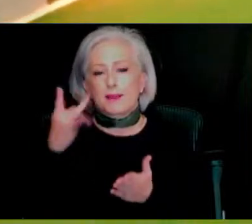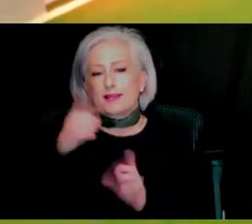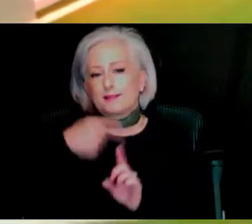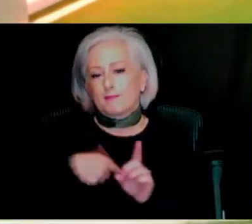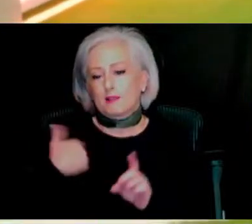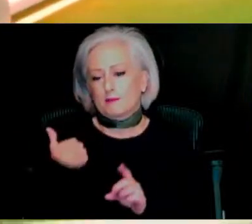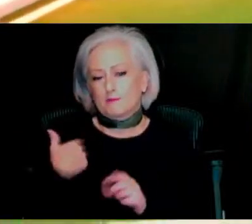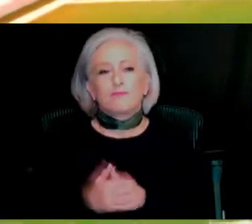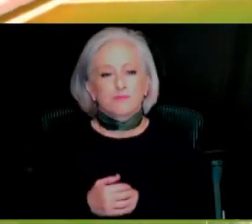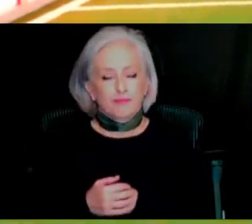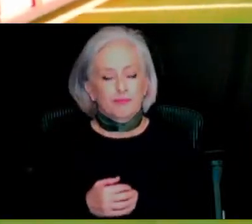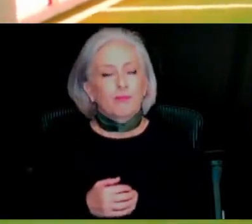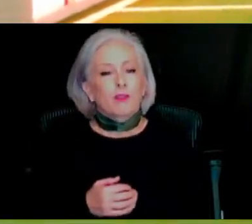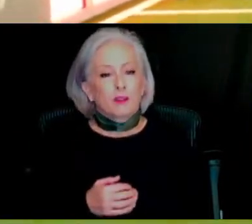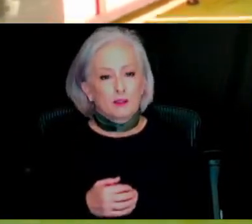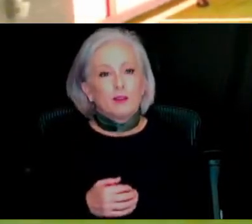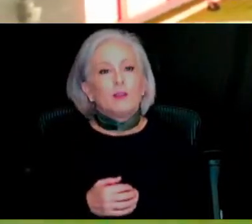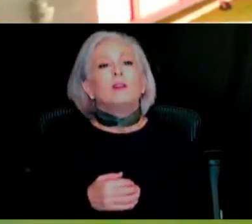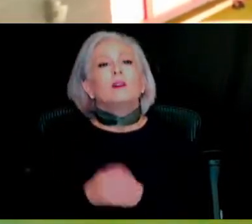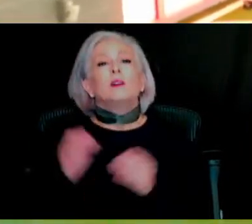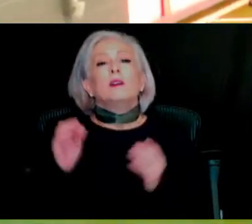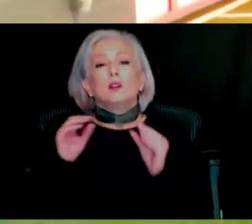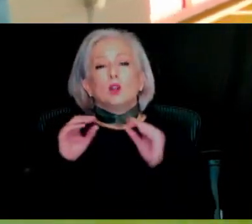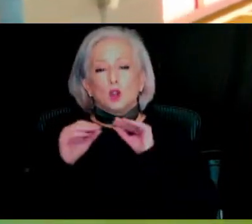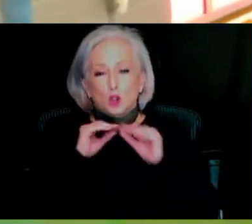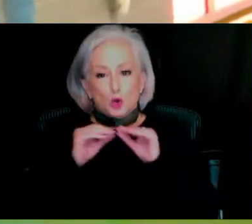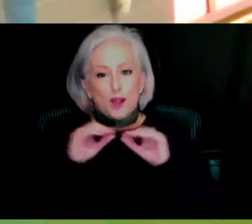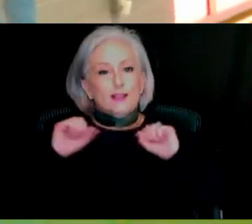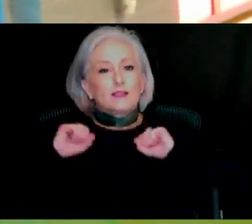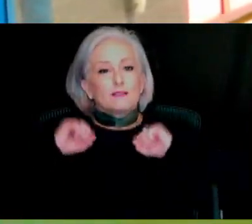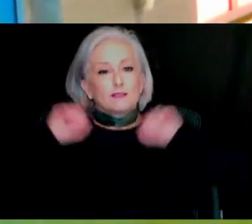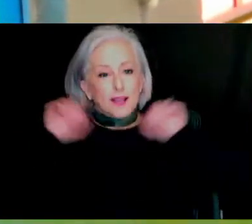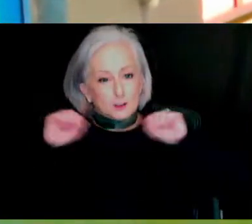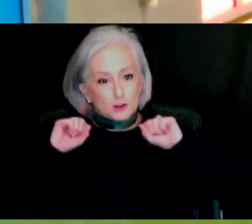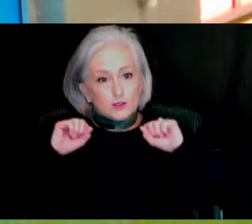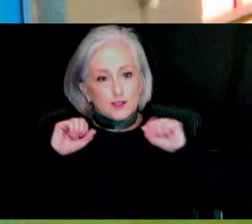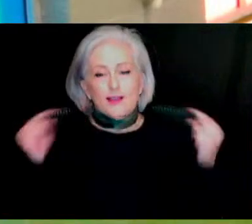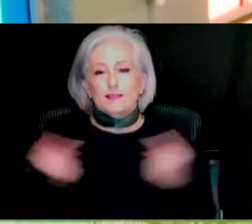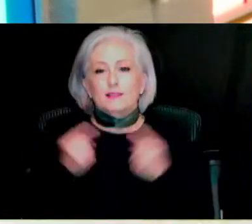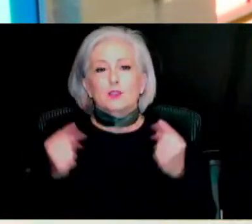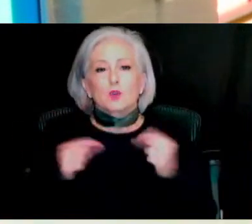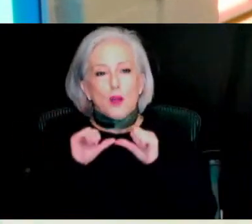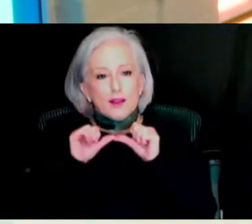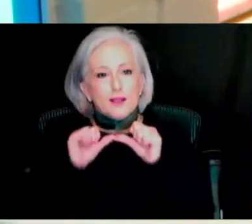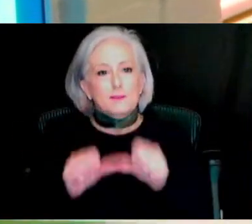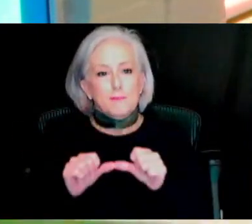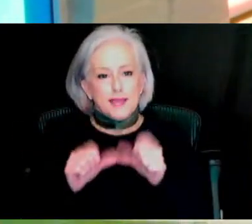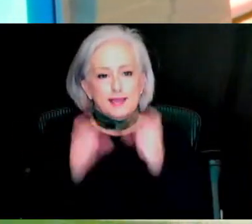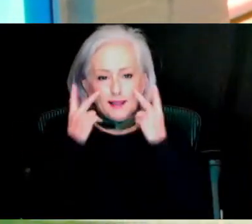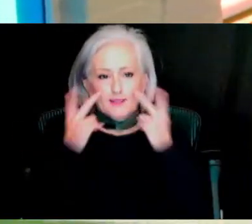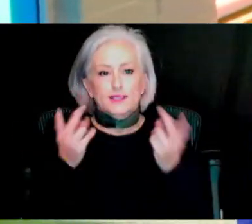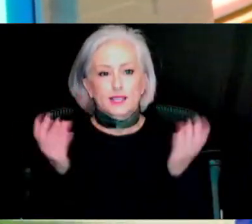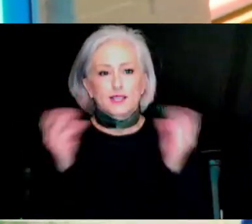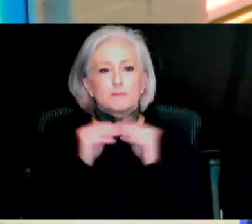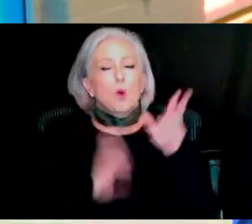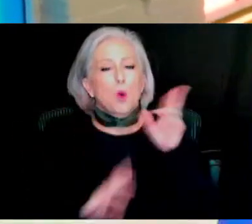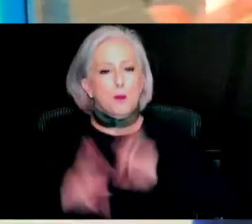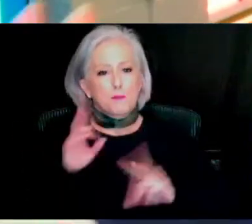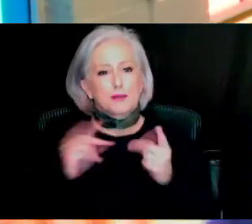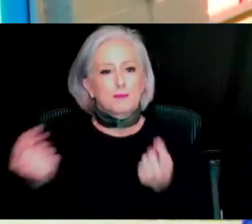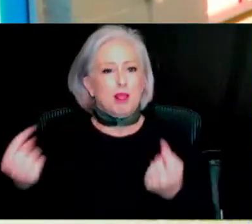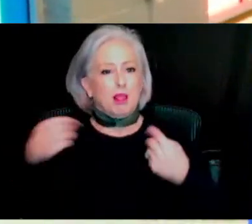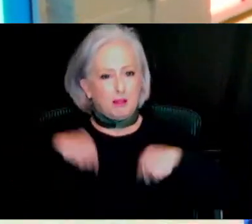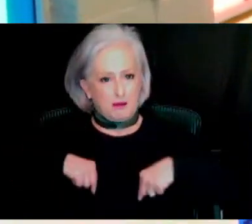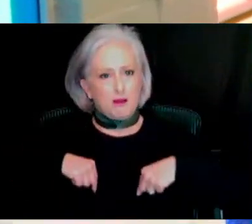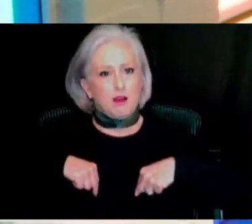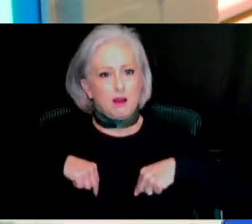Yes, in the corrective exercise and the chronic pain realm, I certainly have seen more people coming in you know, as the